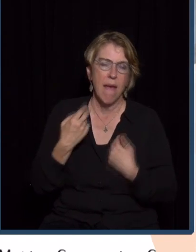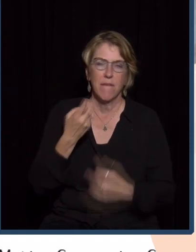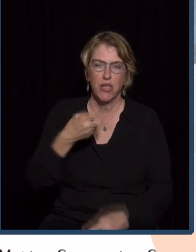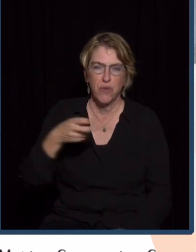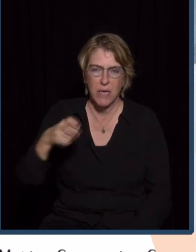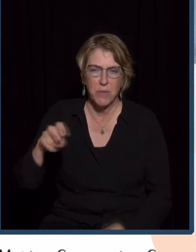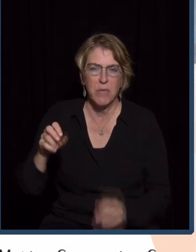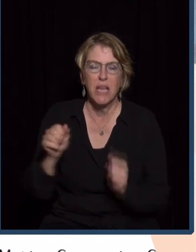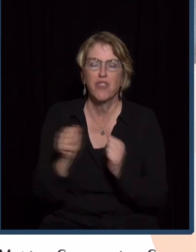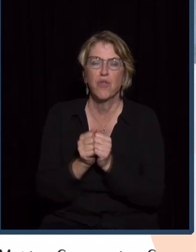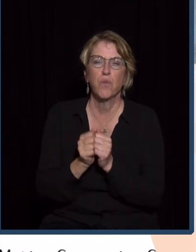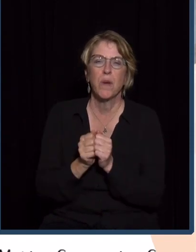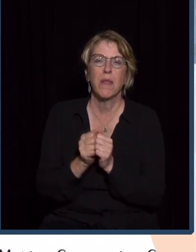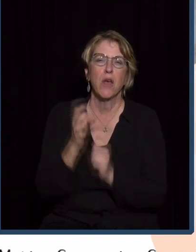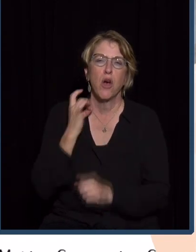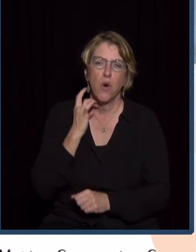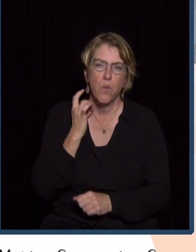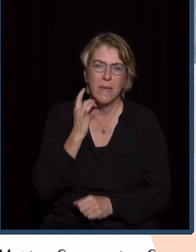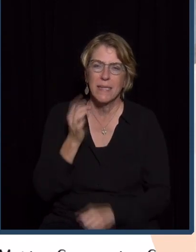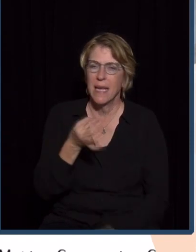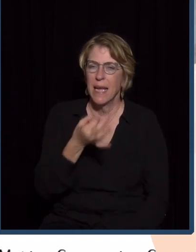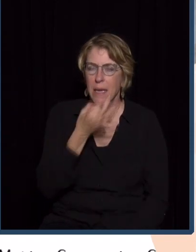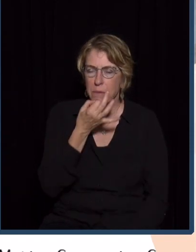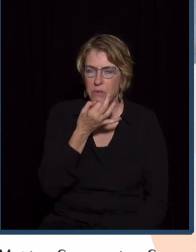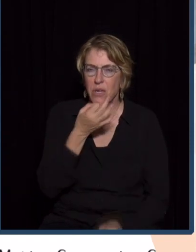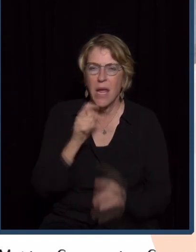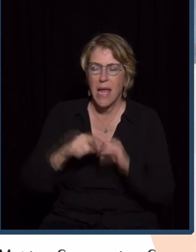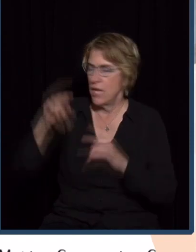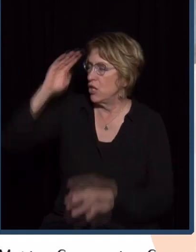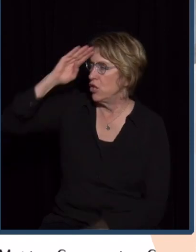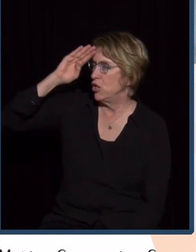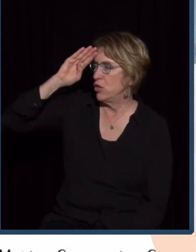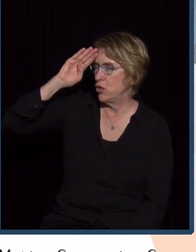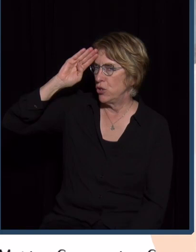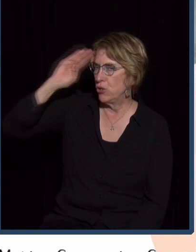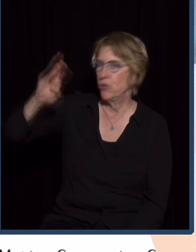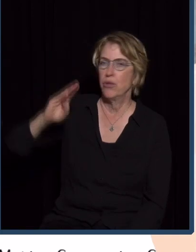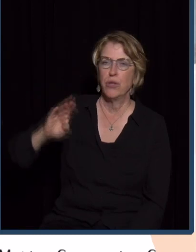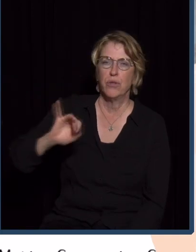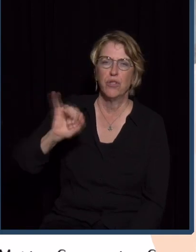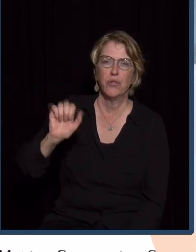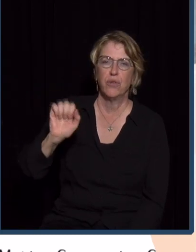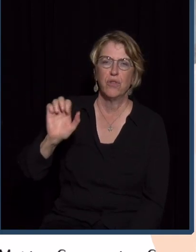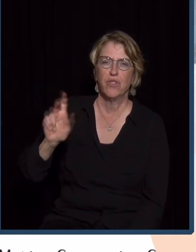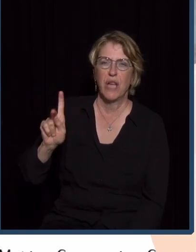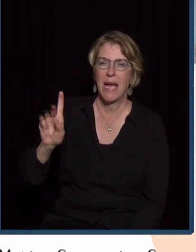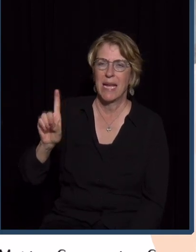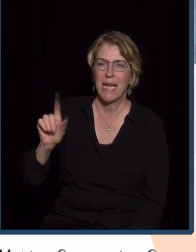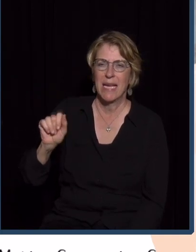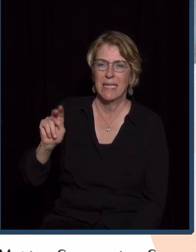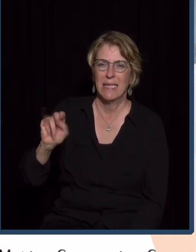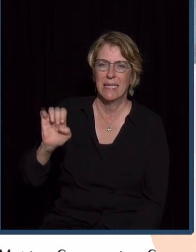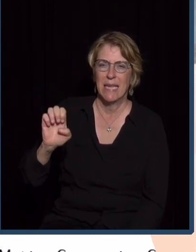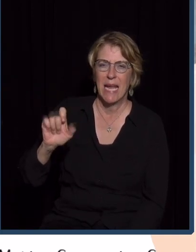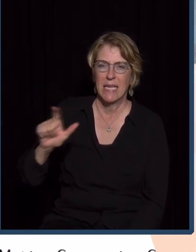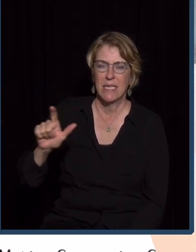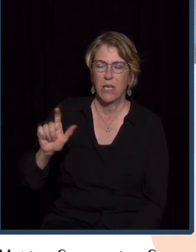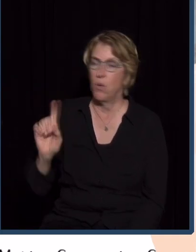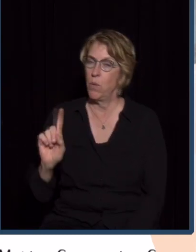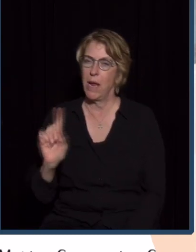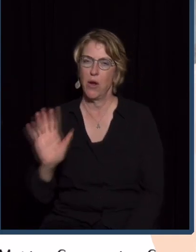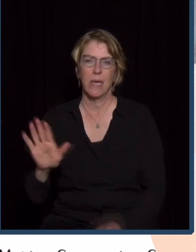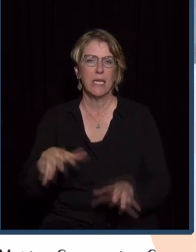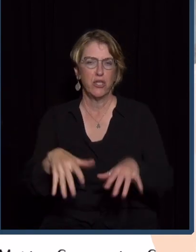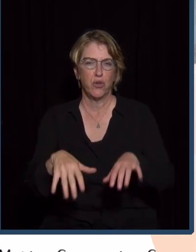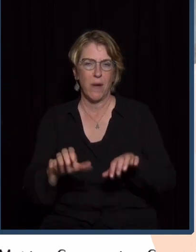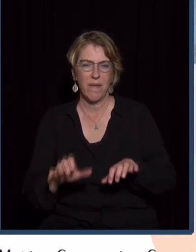expert, an exclusive salute to Jack Daniel at his very grave site, and you'll get an elevated tasting of the premium whiskeys